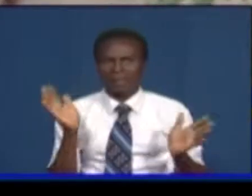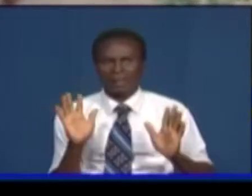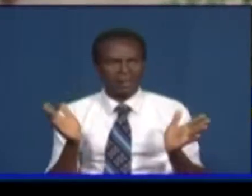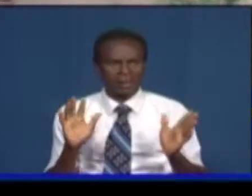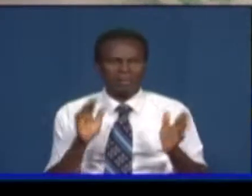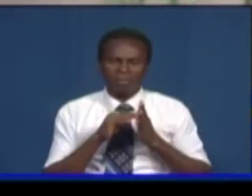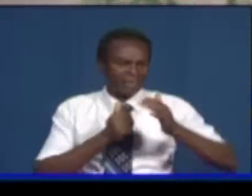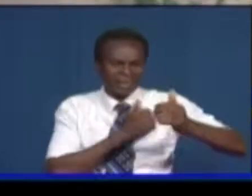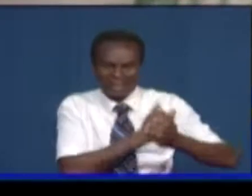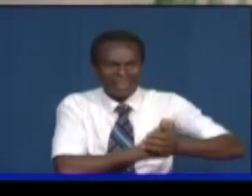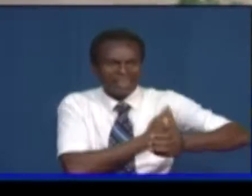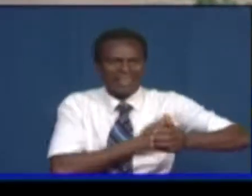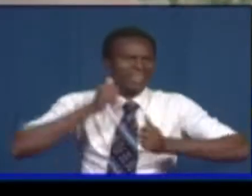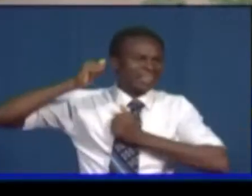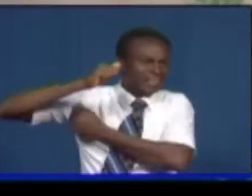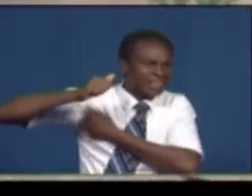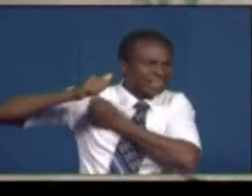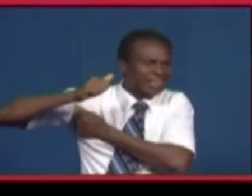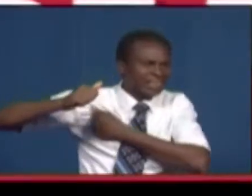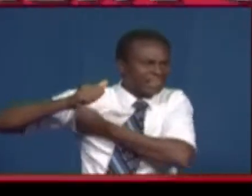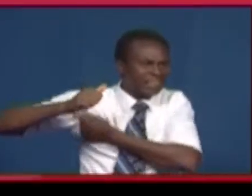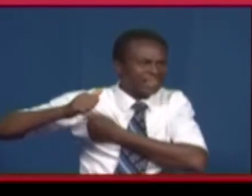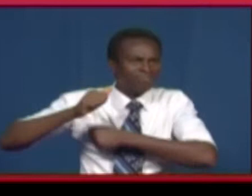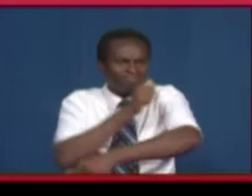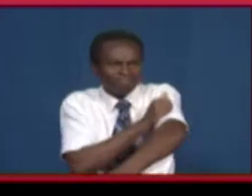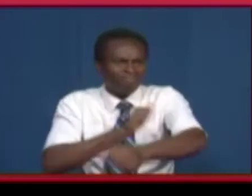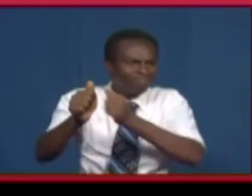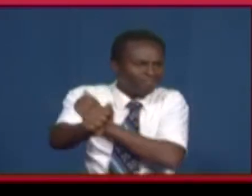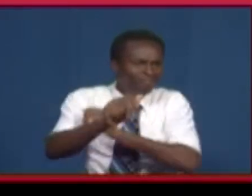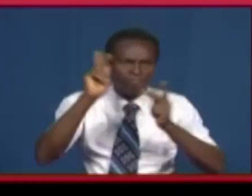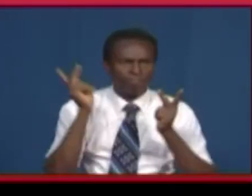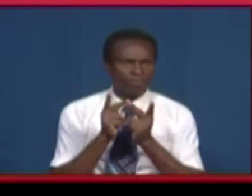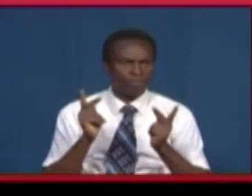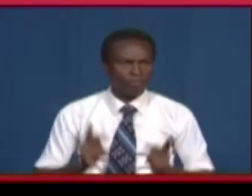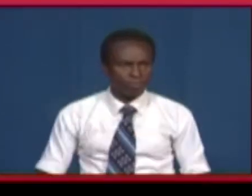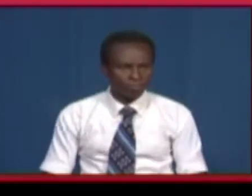regularly, and be able to keep themselves quite neat.